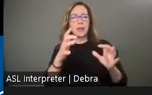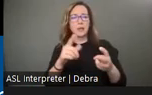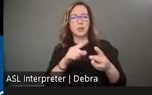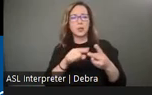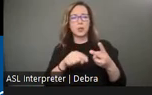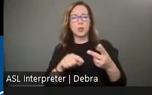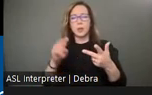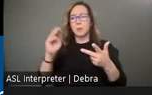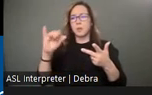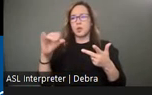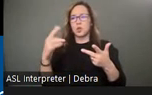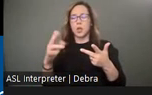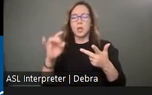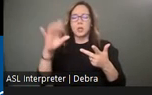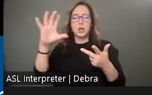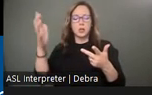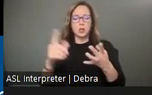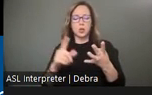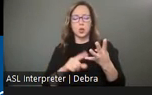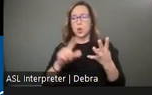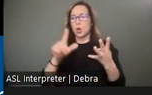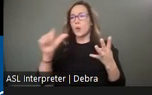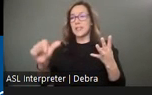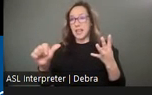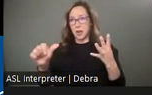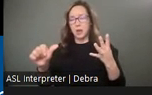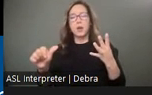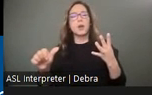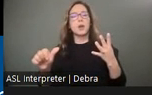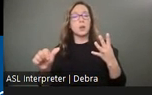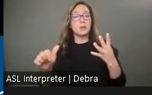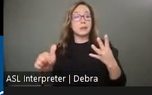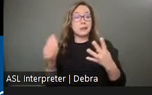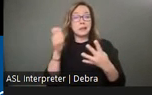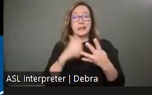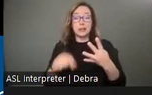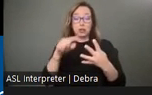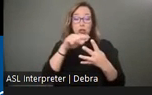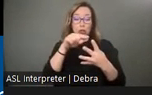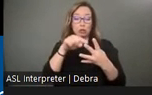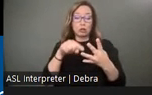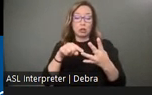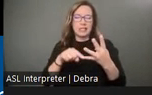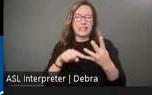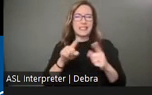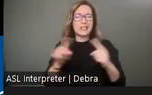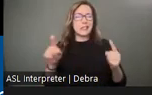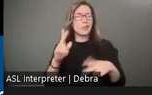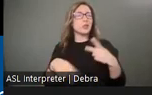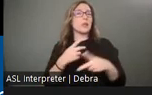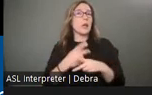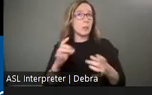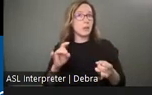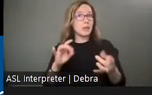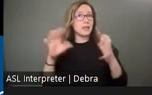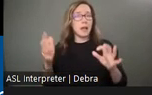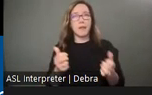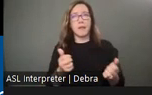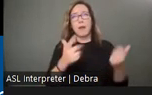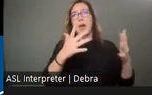and Louisiana. Each one of them was actually a different type of disaster. So we had fire,